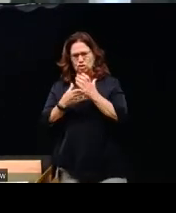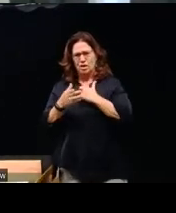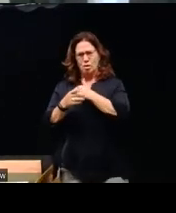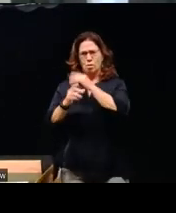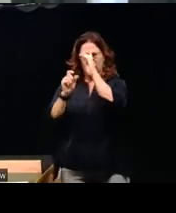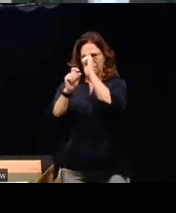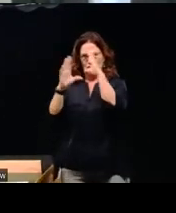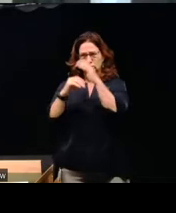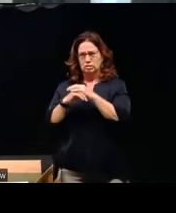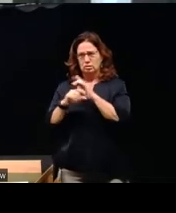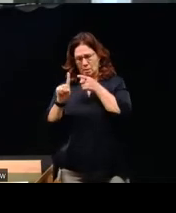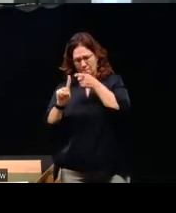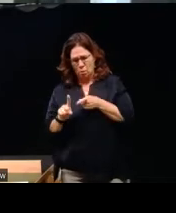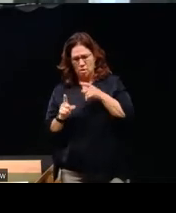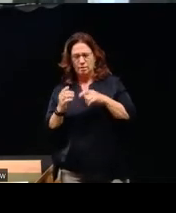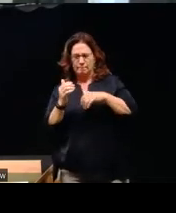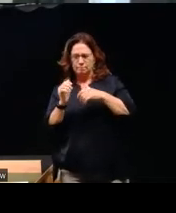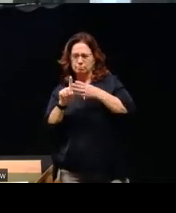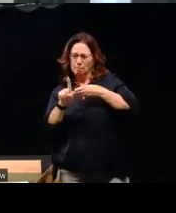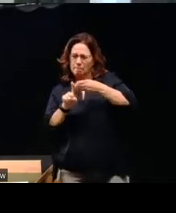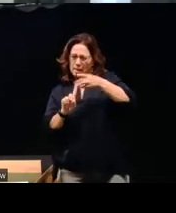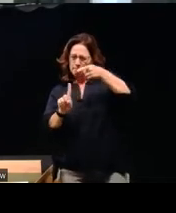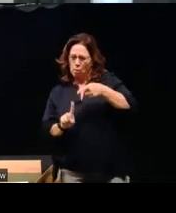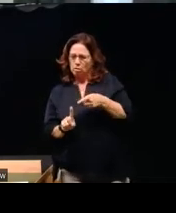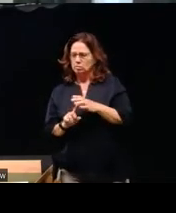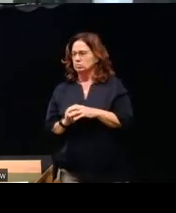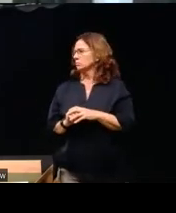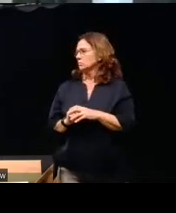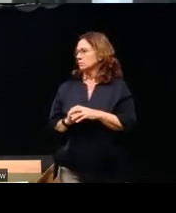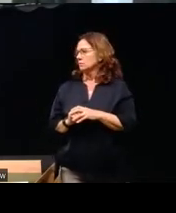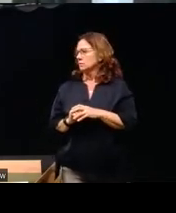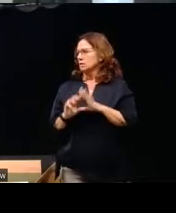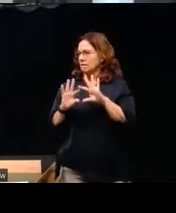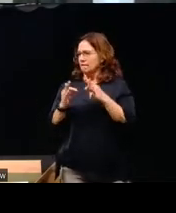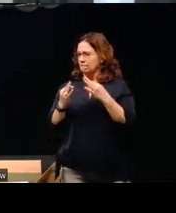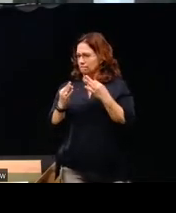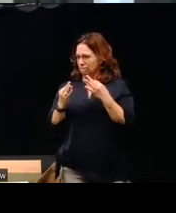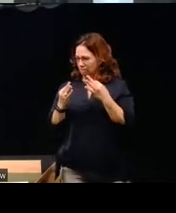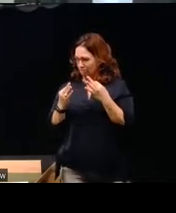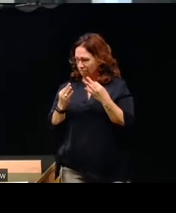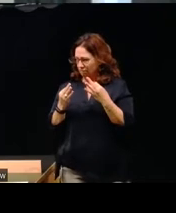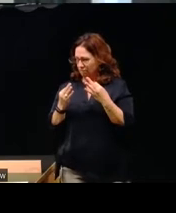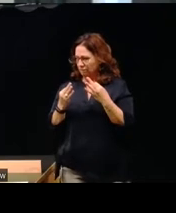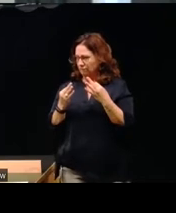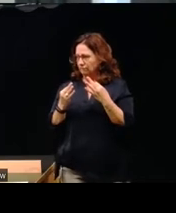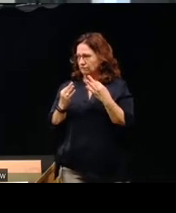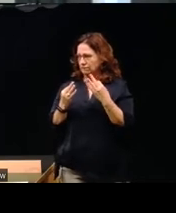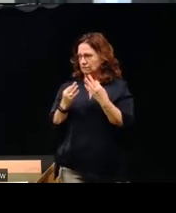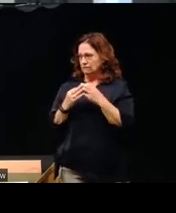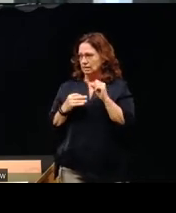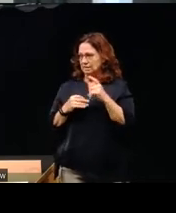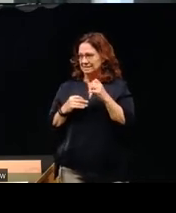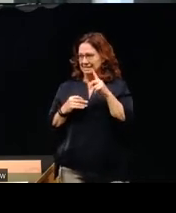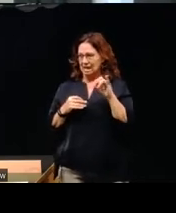familiar, and that is Stanley Cobb. Stanley Cobb was a neurologist who went on to establish the first department of